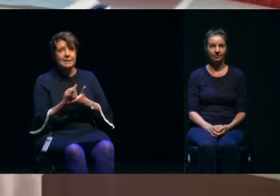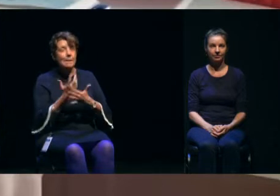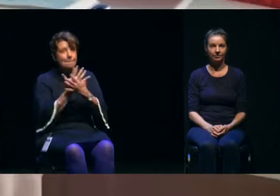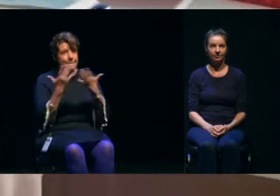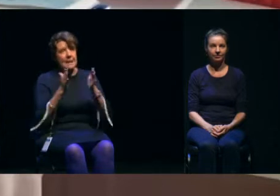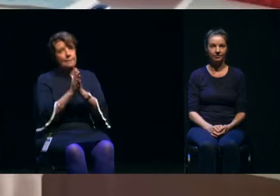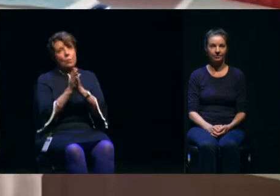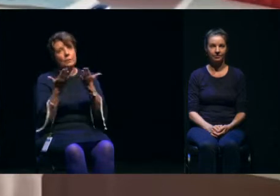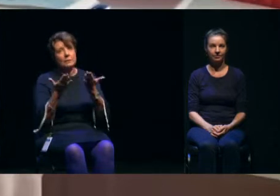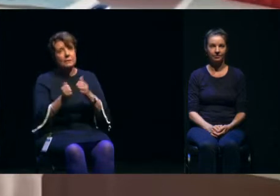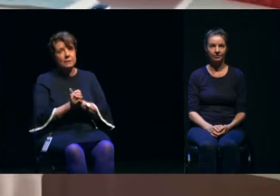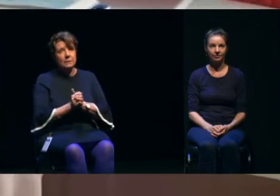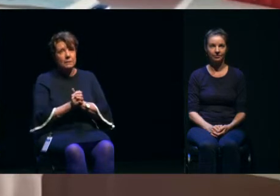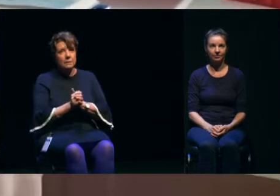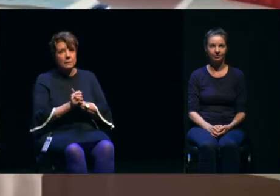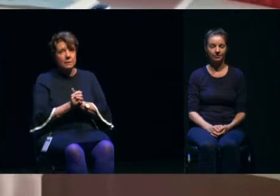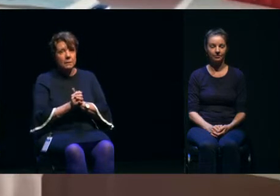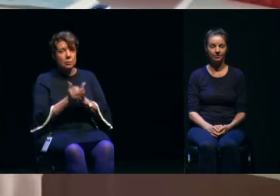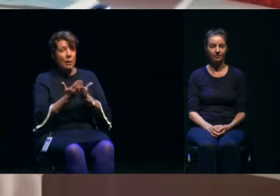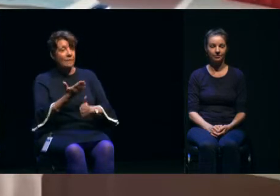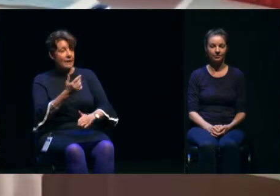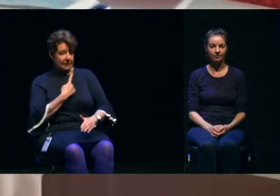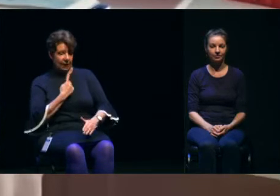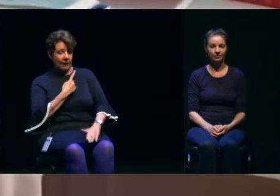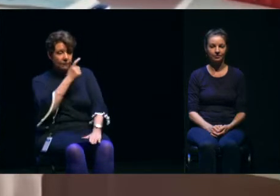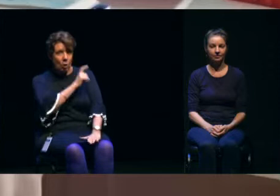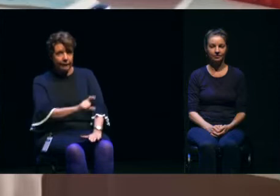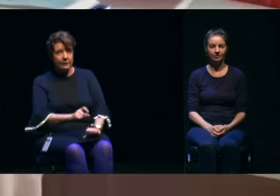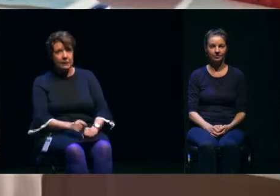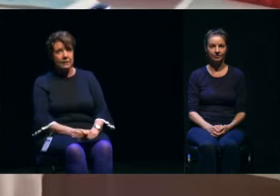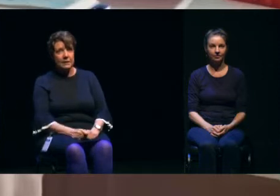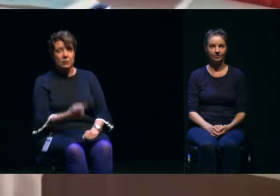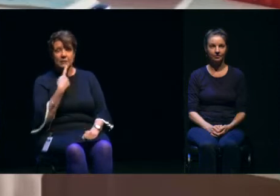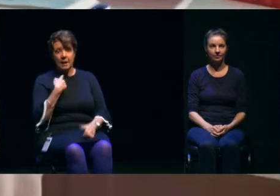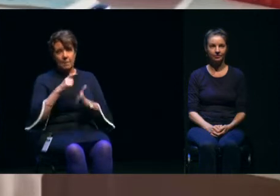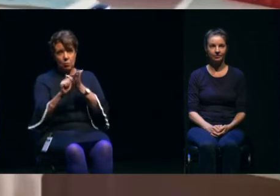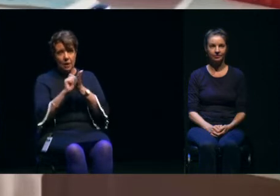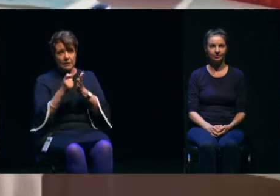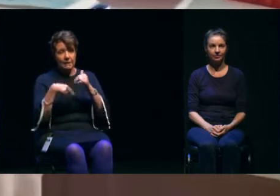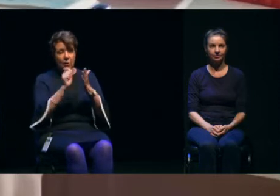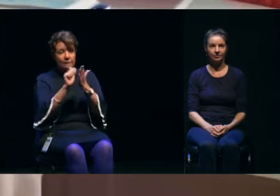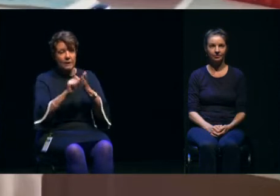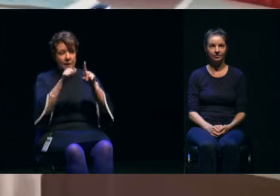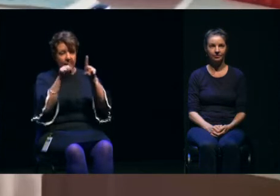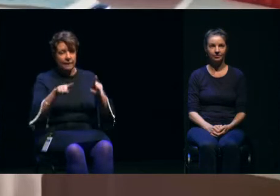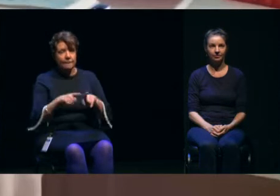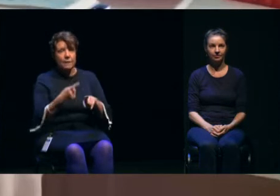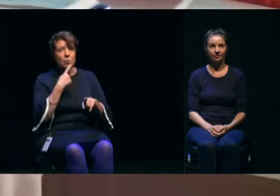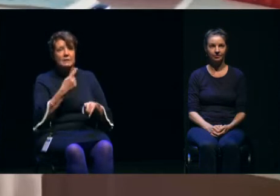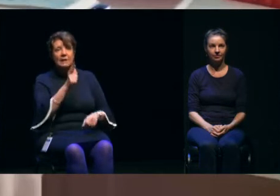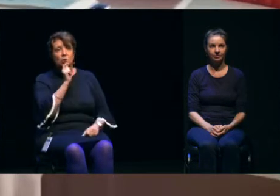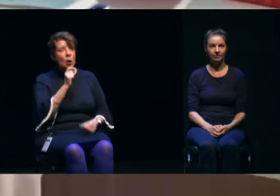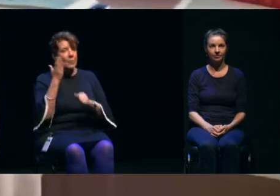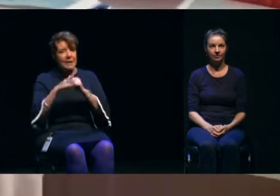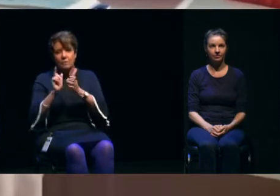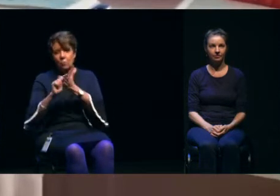books to have the self-confidence and say, I'm a writer. If I had to fill a form, I would say journalist. I wouldn't